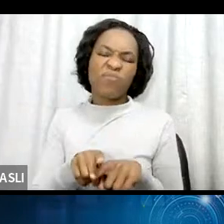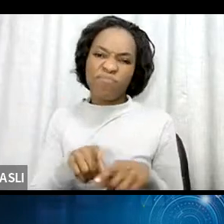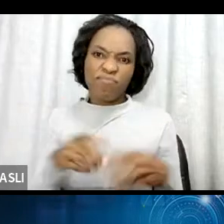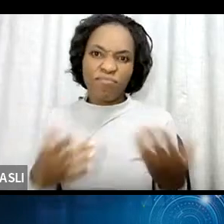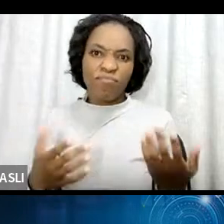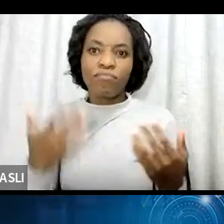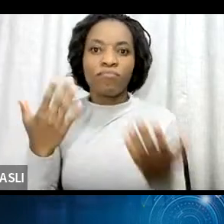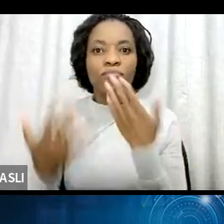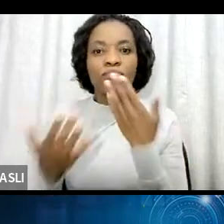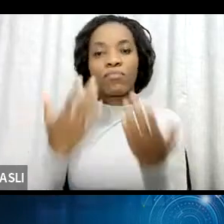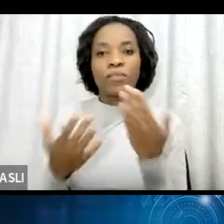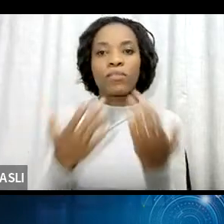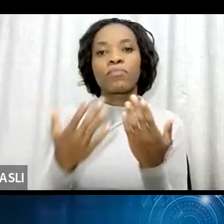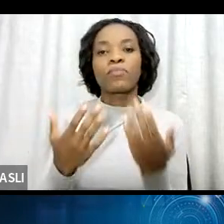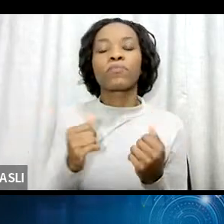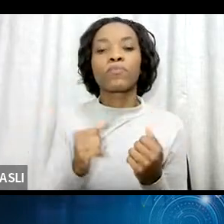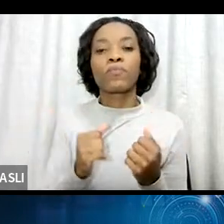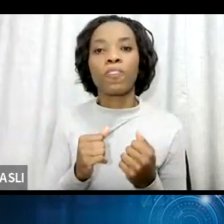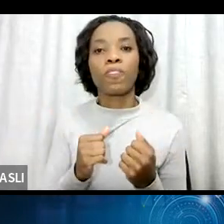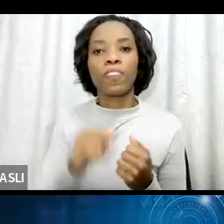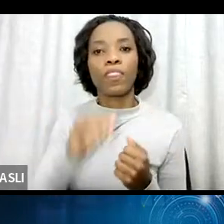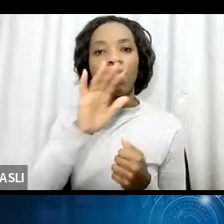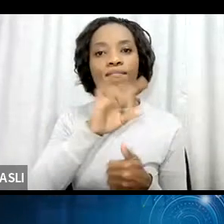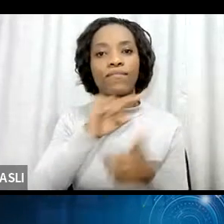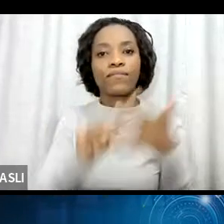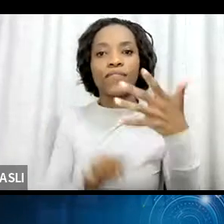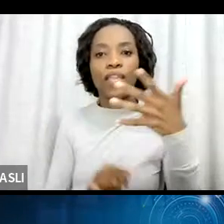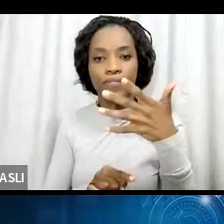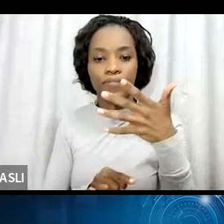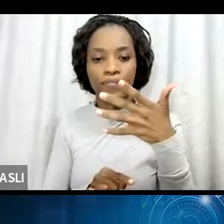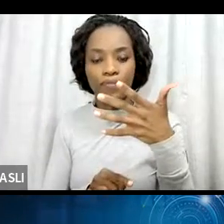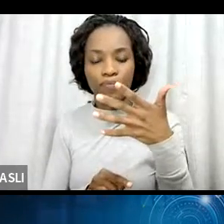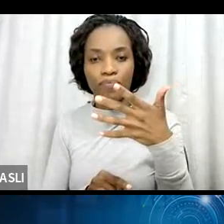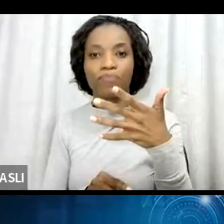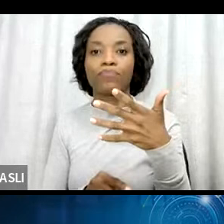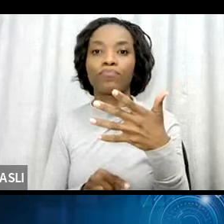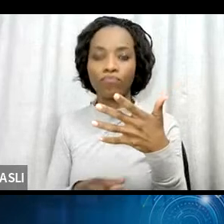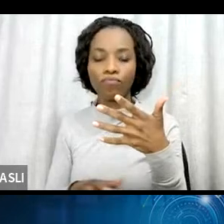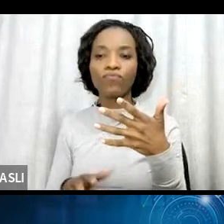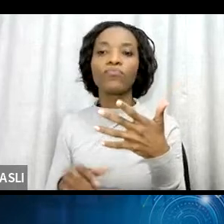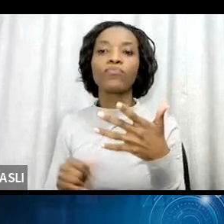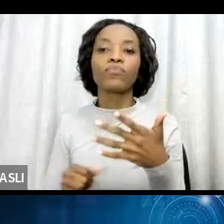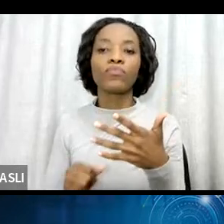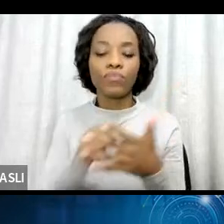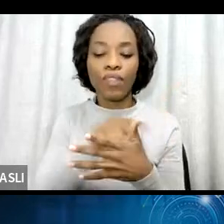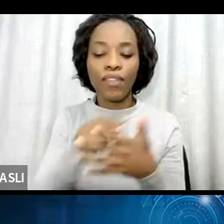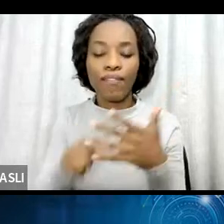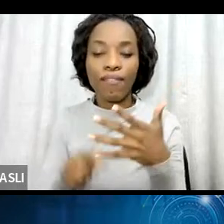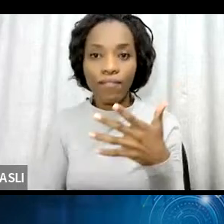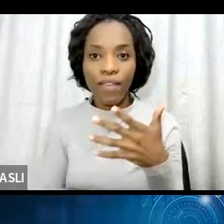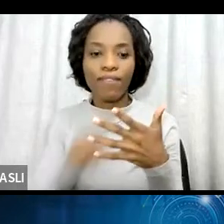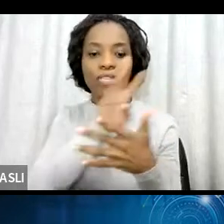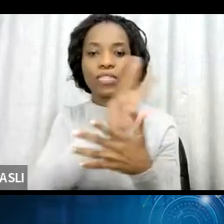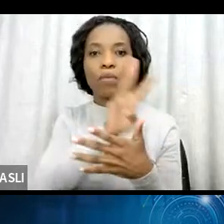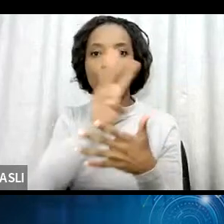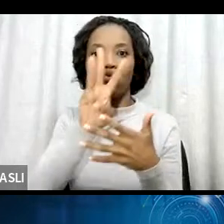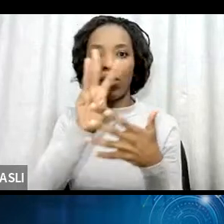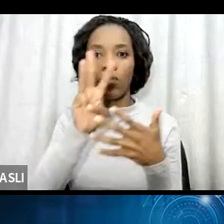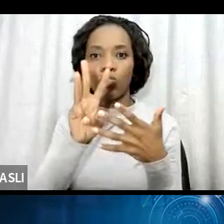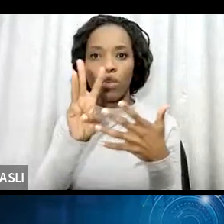would know as the 5 whiskeys and a hotel. In other words, the 5 W's and